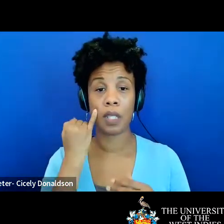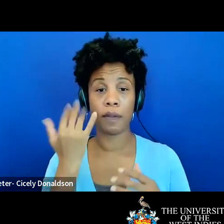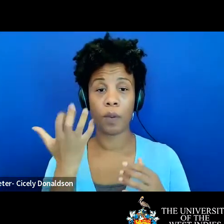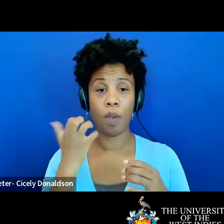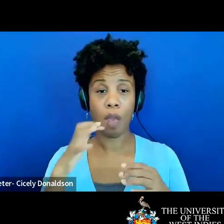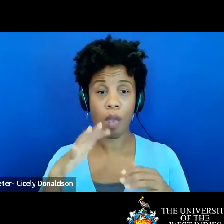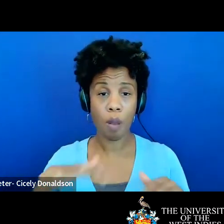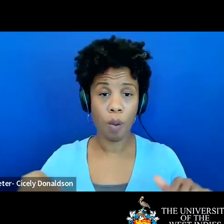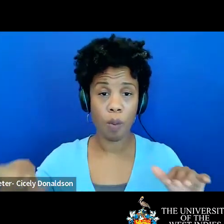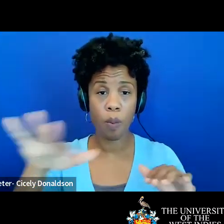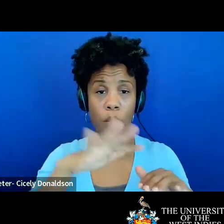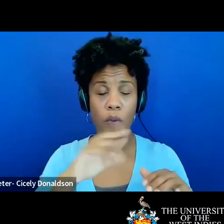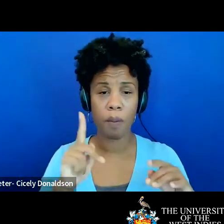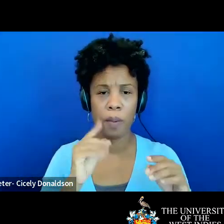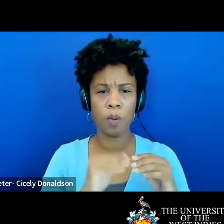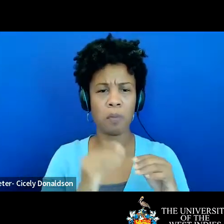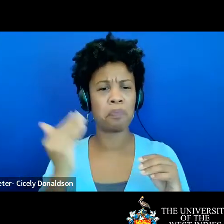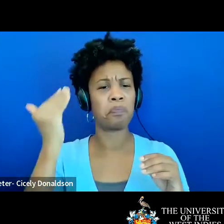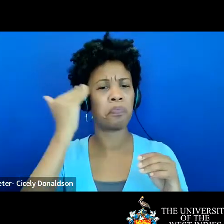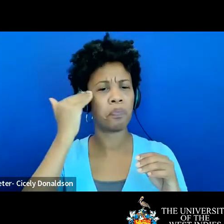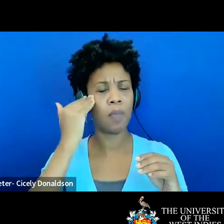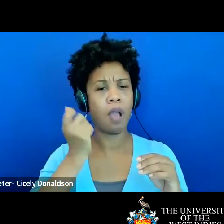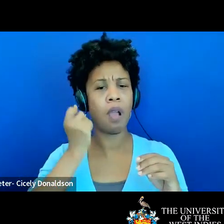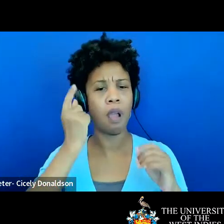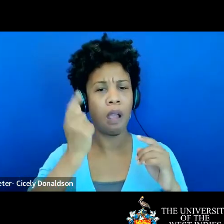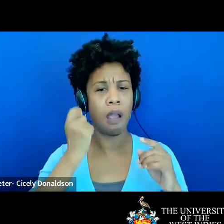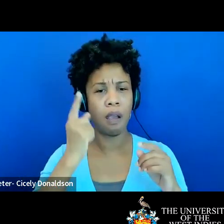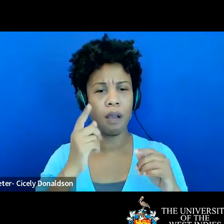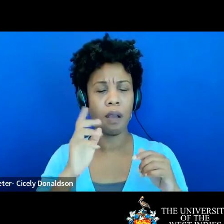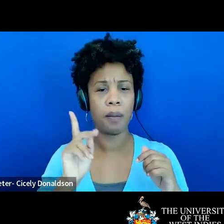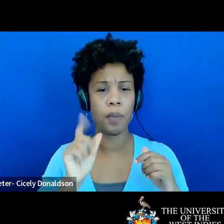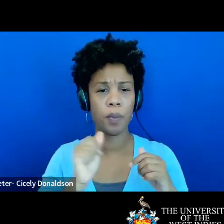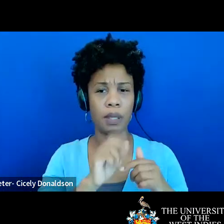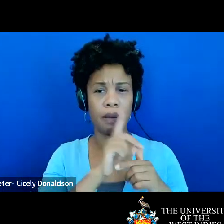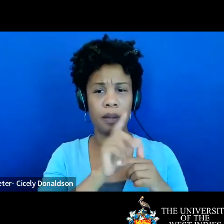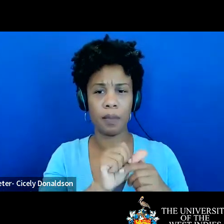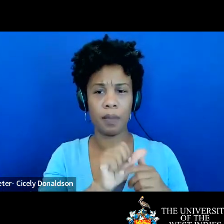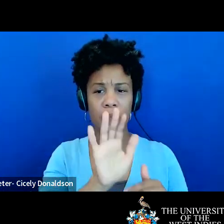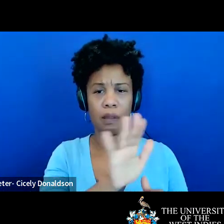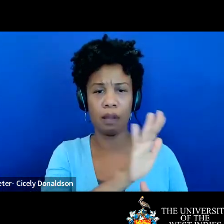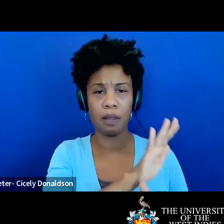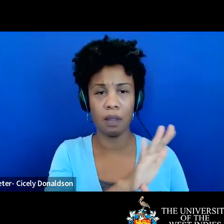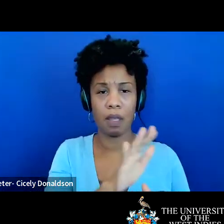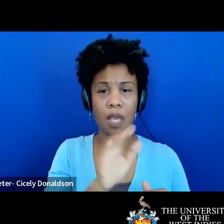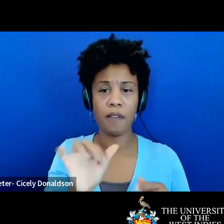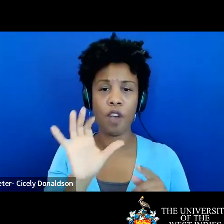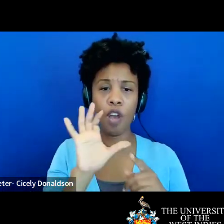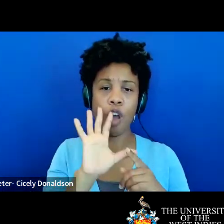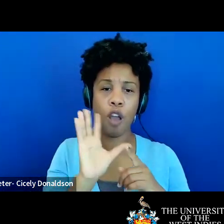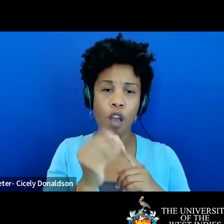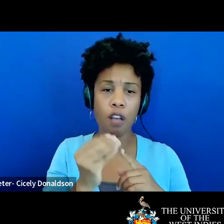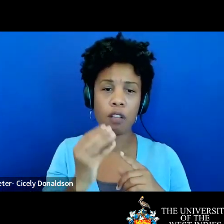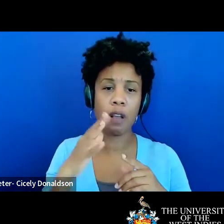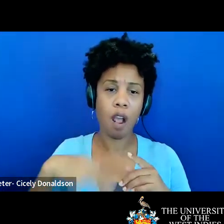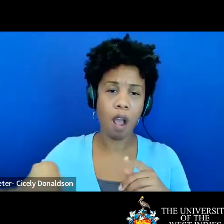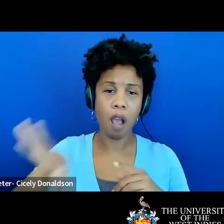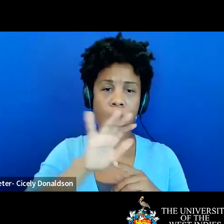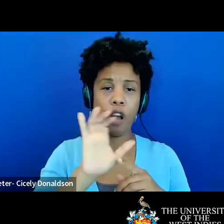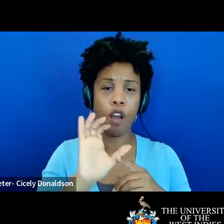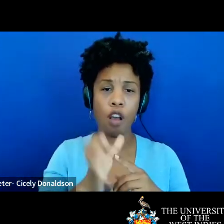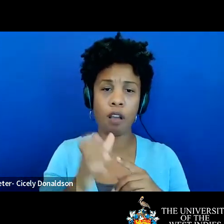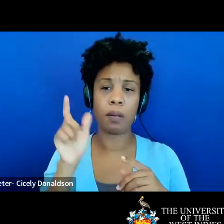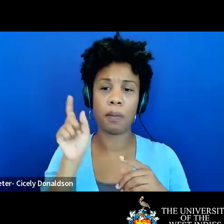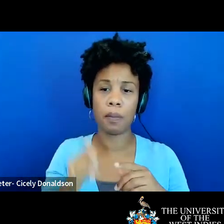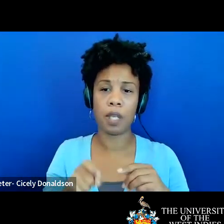culture of care and compassion. It is not enough to know. We must move to take